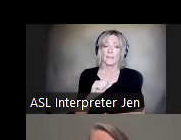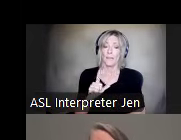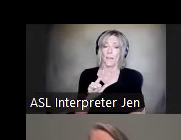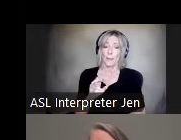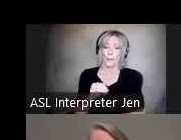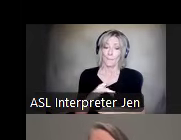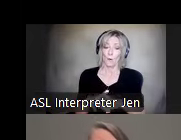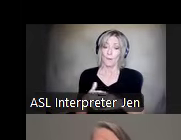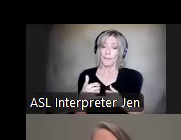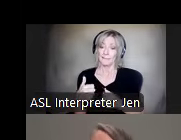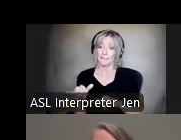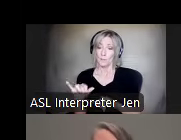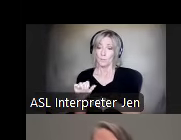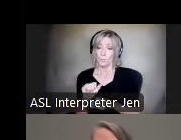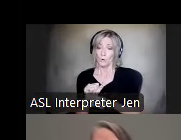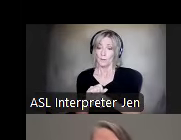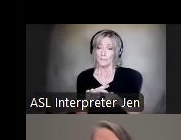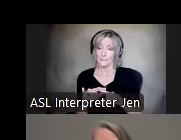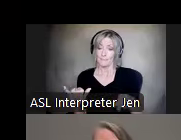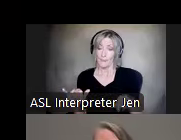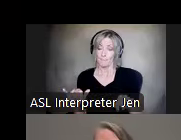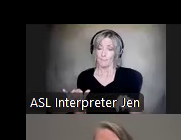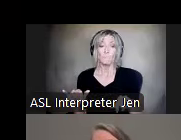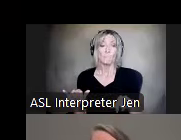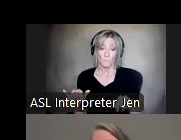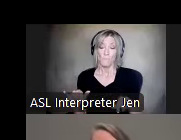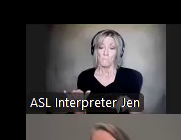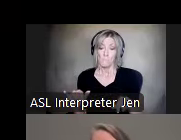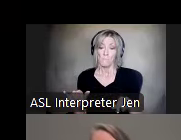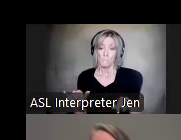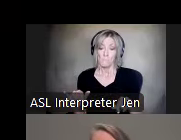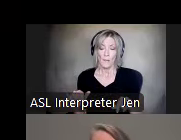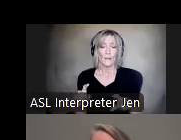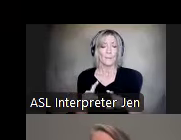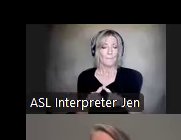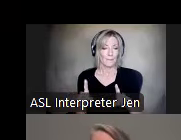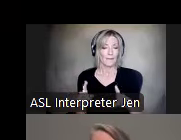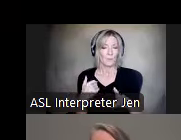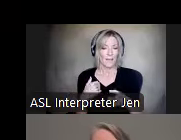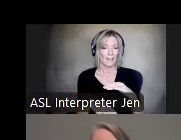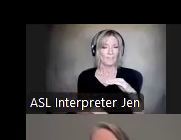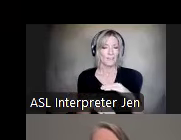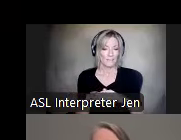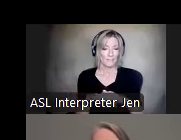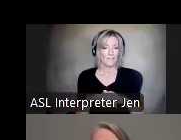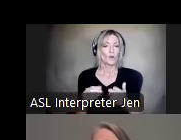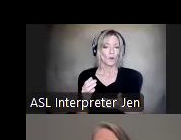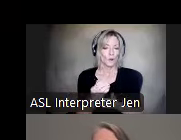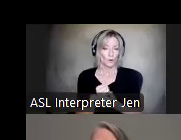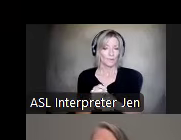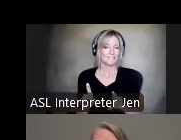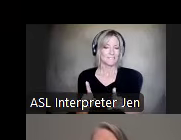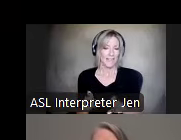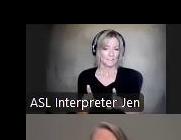still work? And the answer is yes, but there is this earnings test.